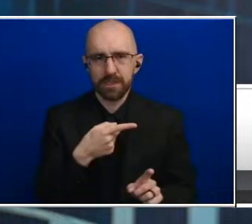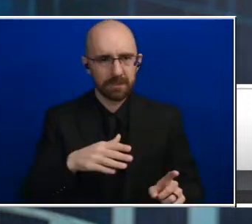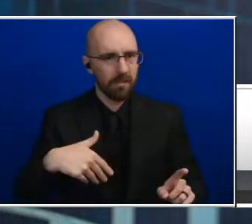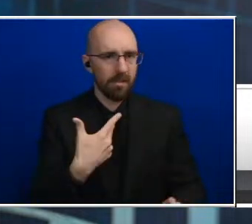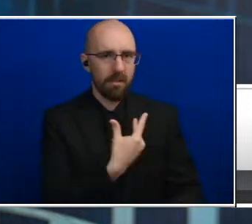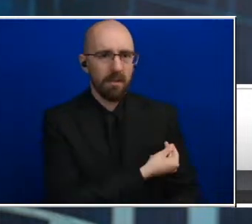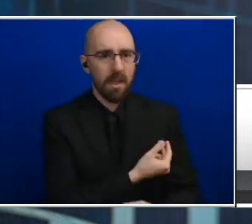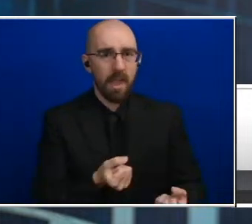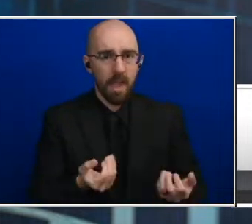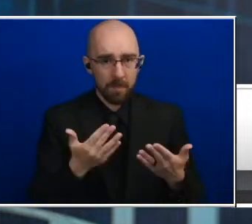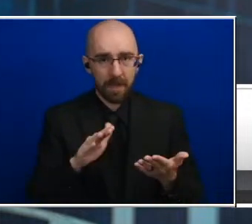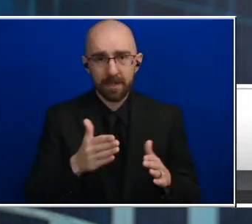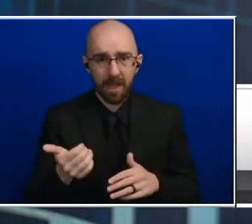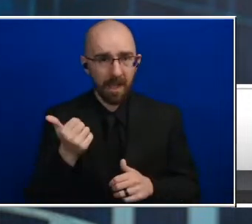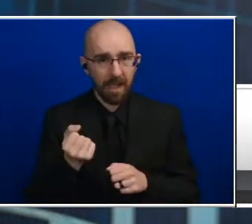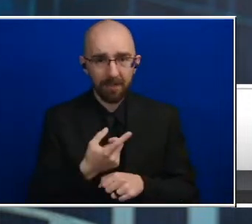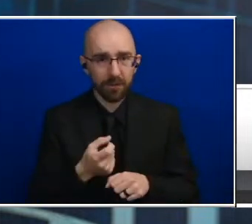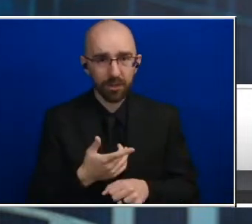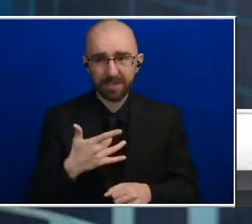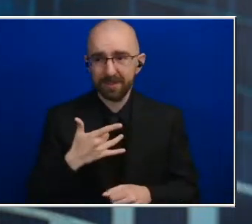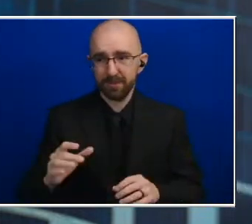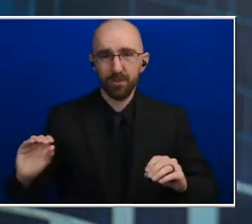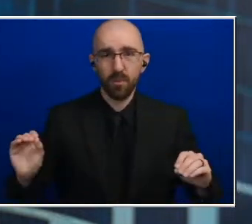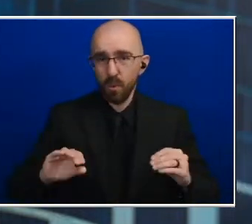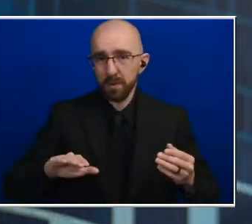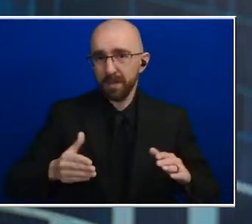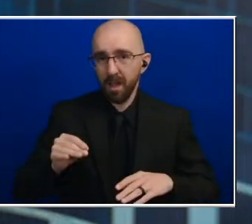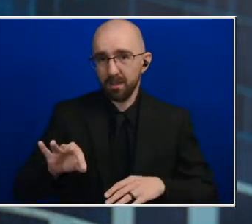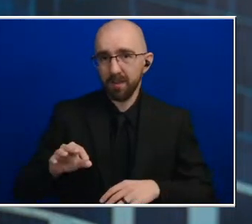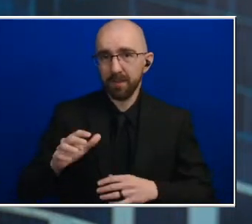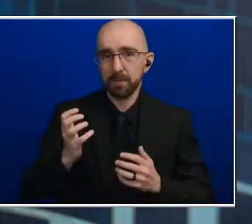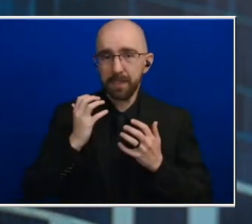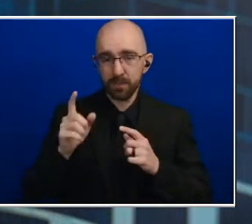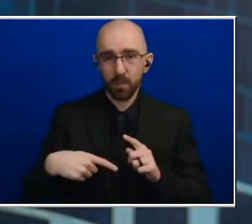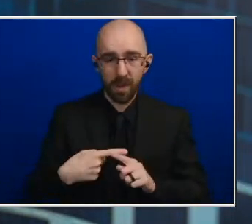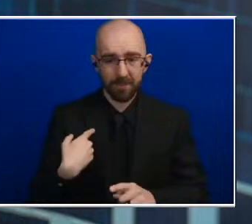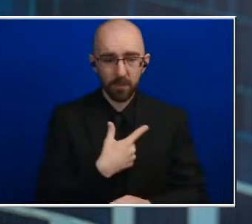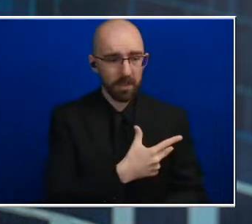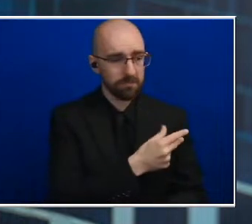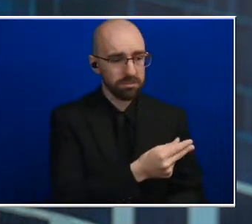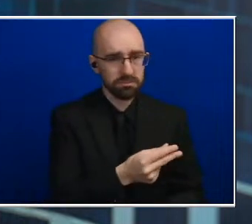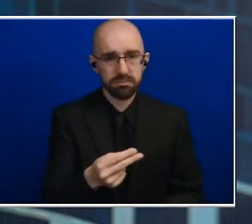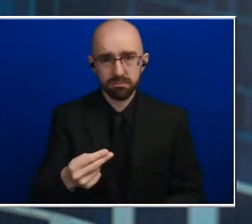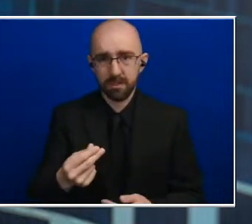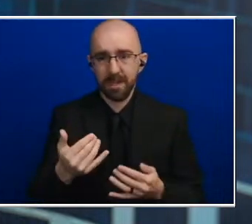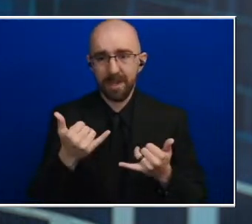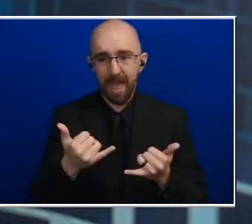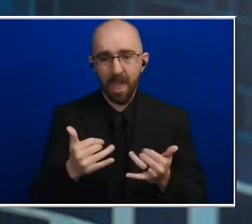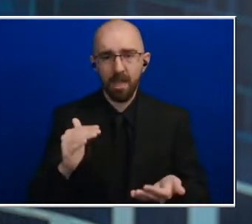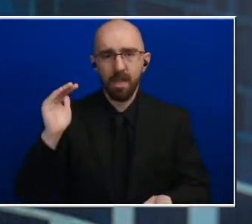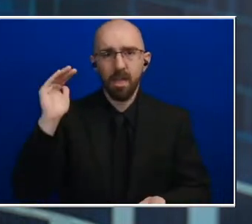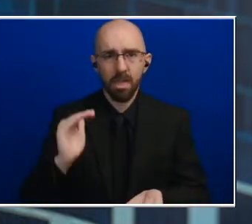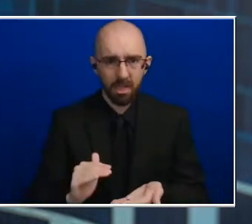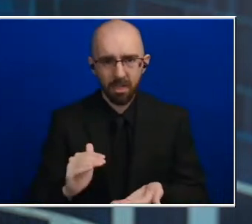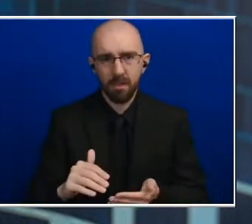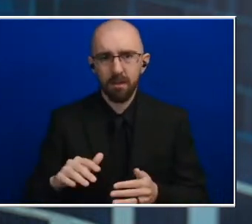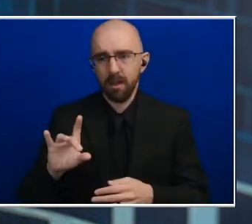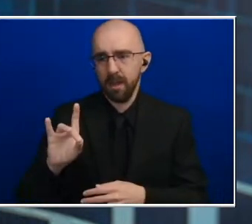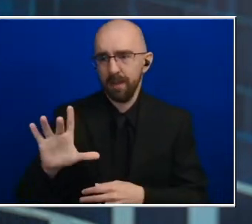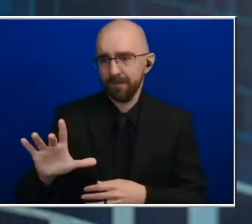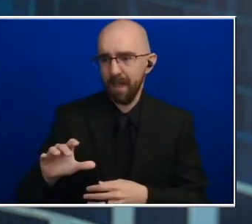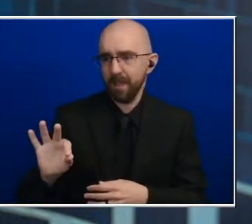no one dies of measles when we had more vaccination. Now that we don't, you get below 85 or 90% of children